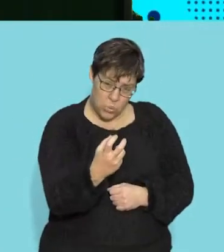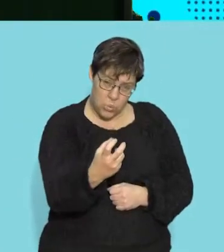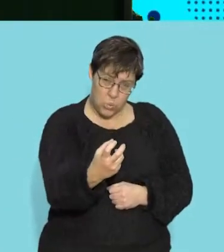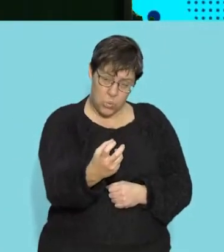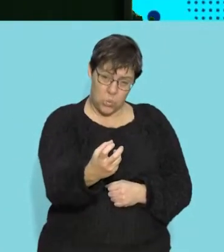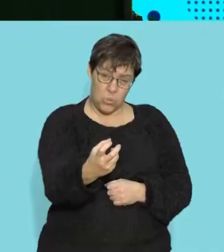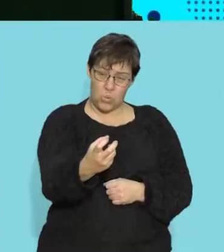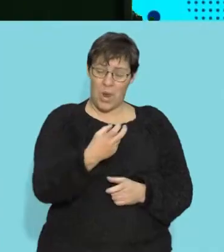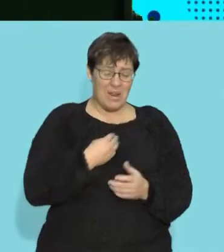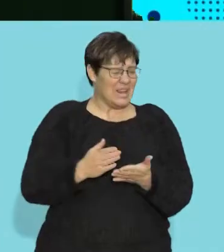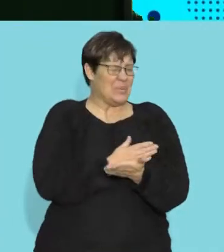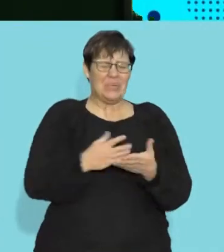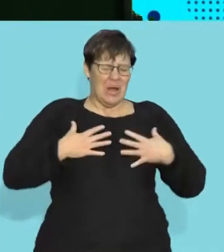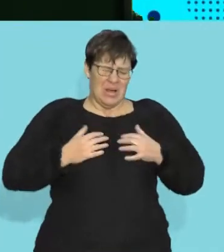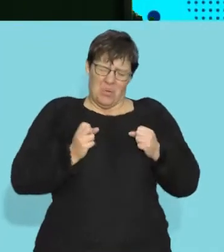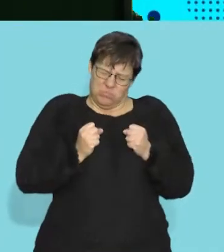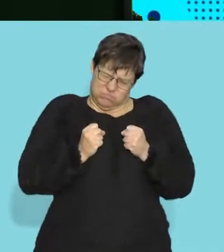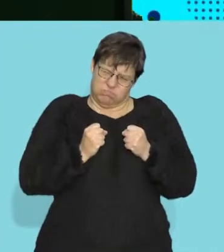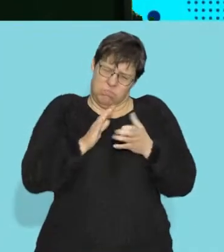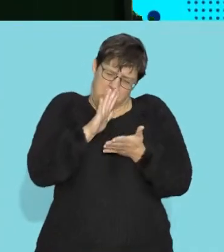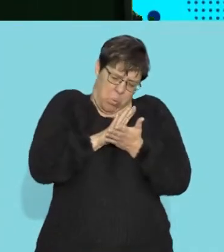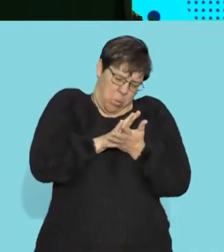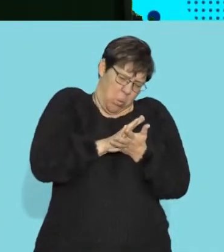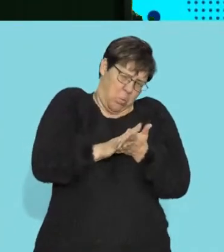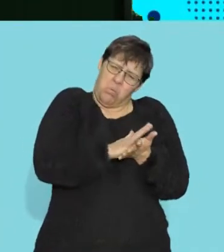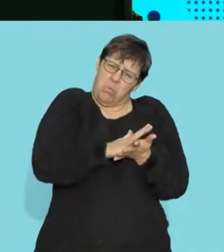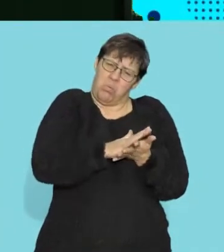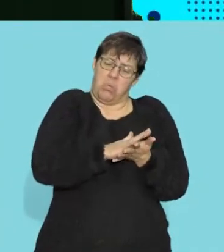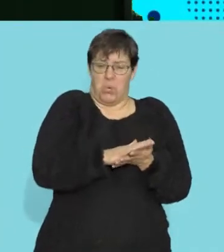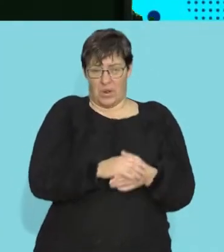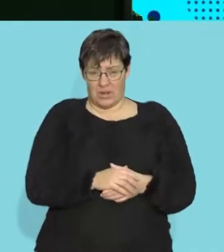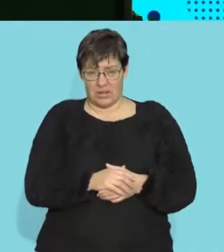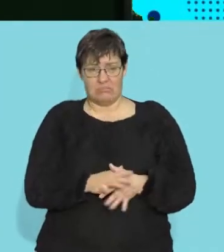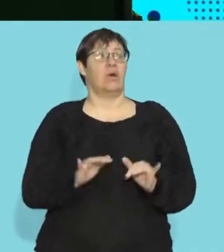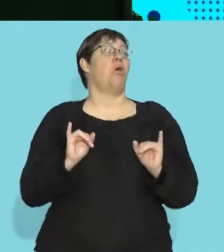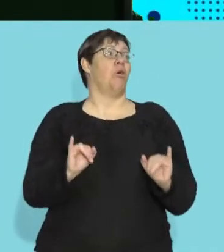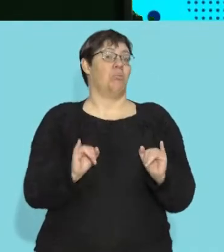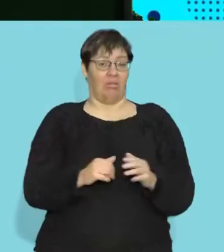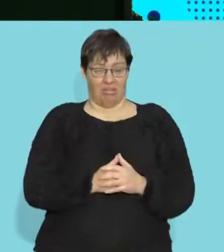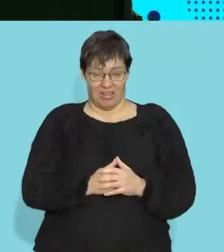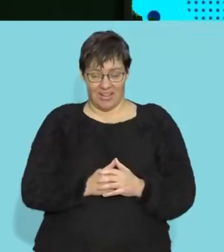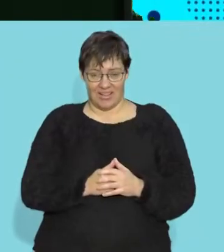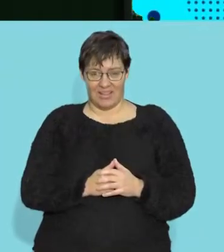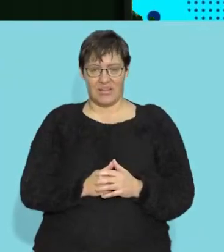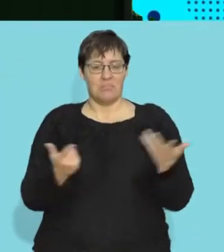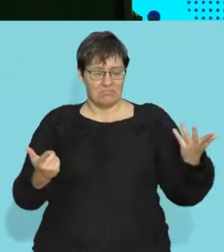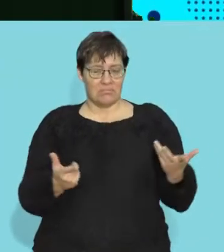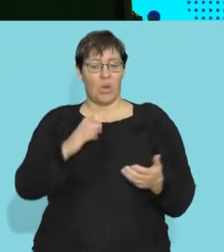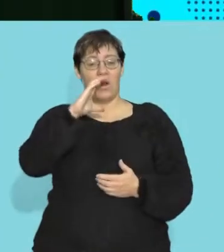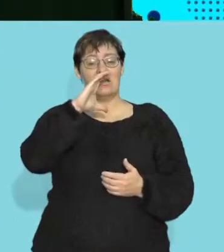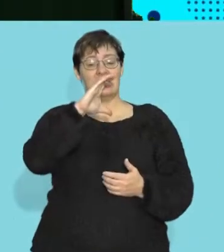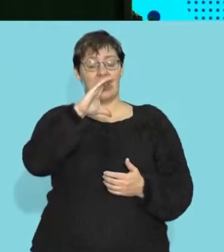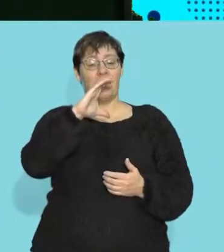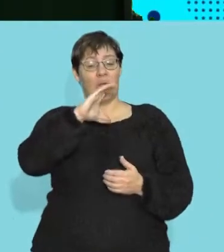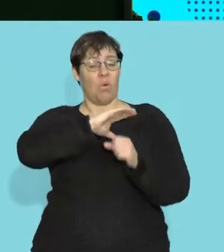out until literally everything air that you have right is gone. It's terrible. Okay, now obviously guys, with